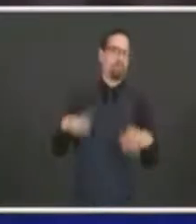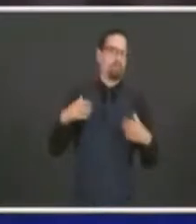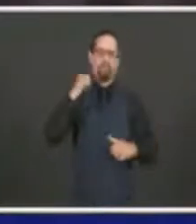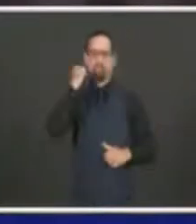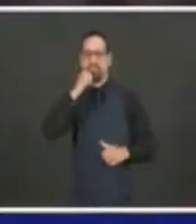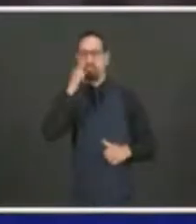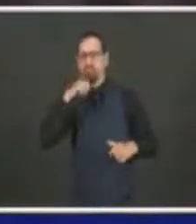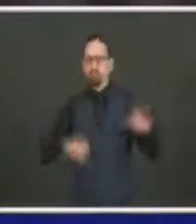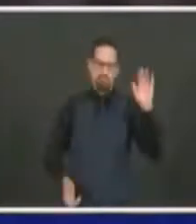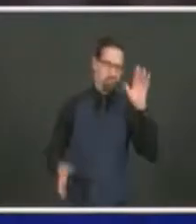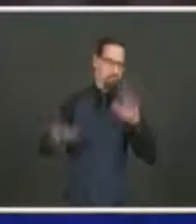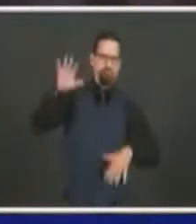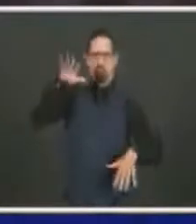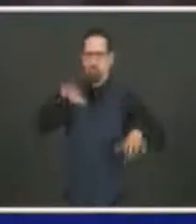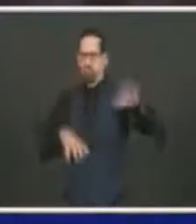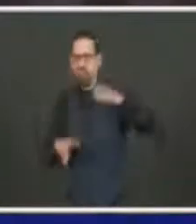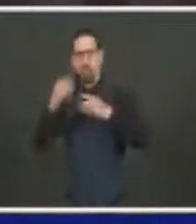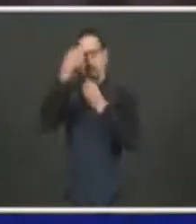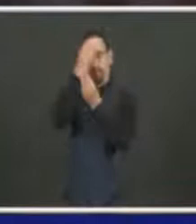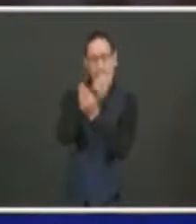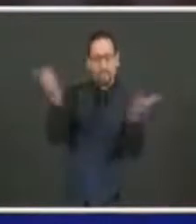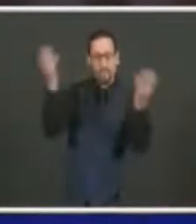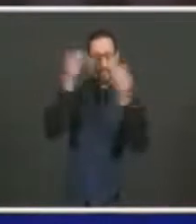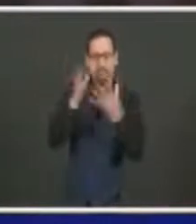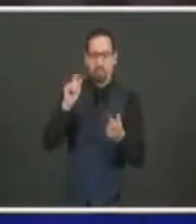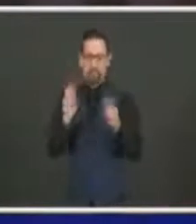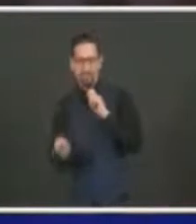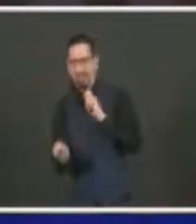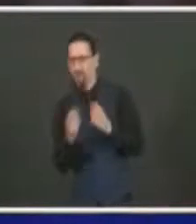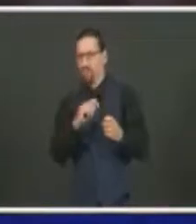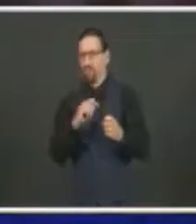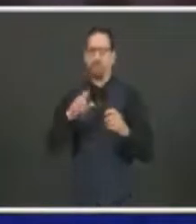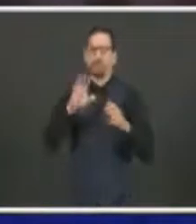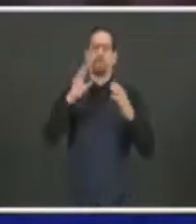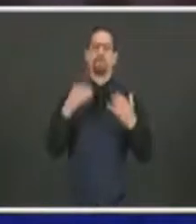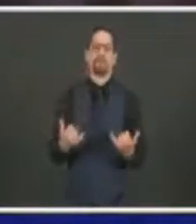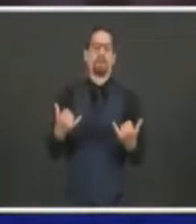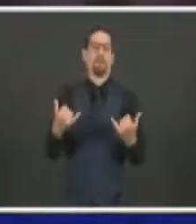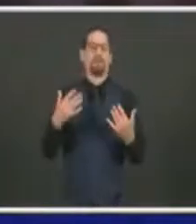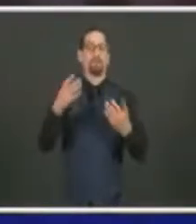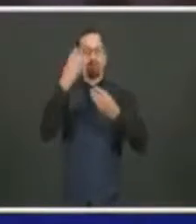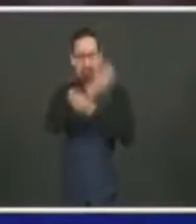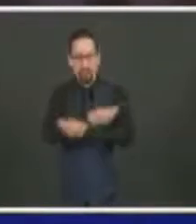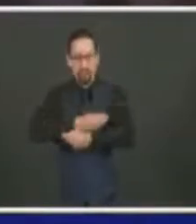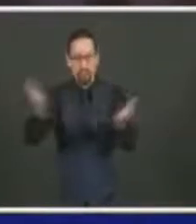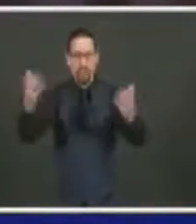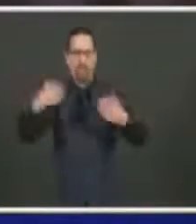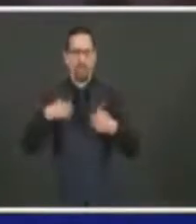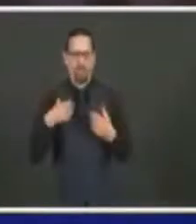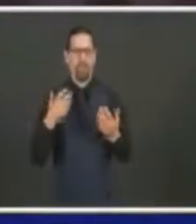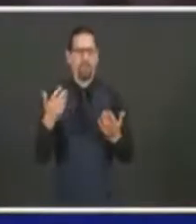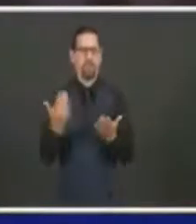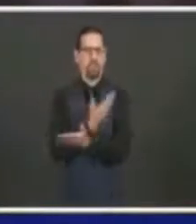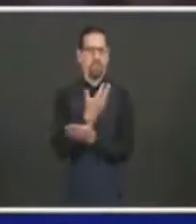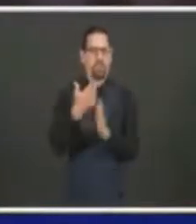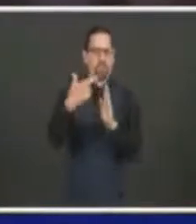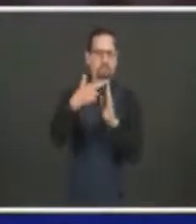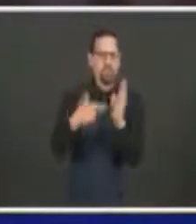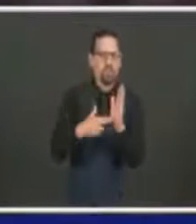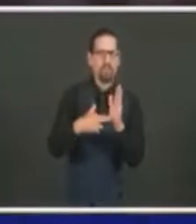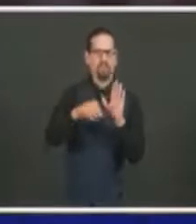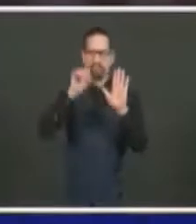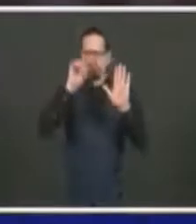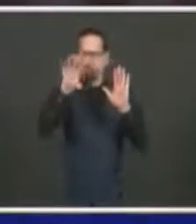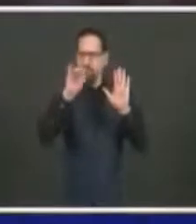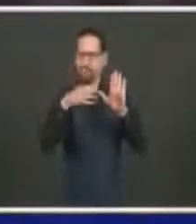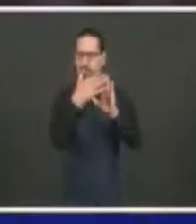informed. Today I'm going to roll out some new rules and guidelines, be rolling out more on Wednesday, could